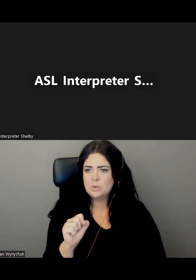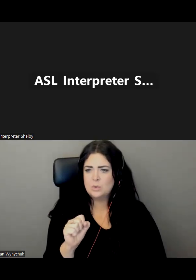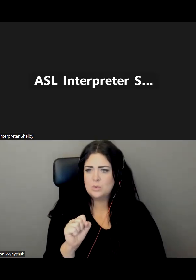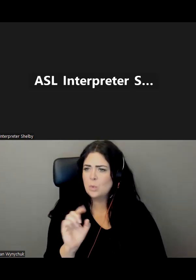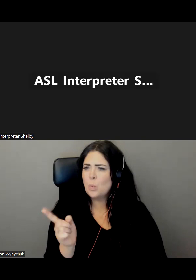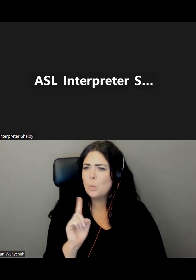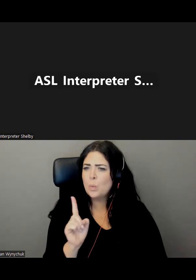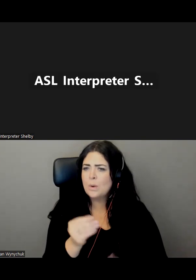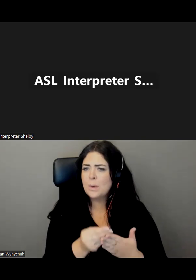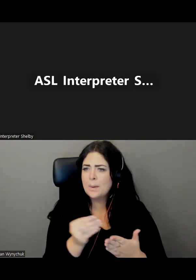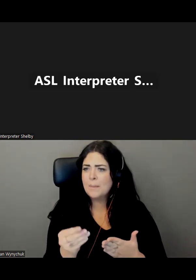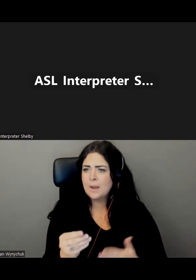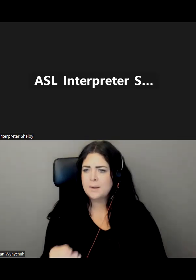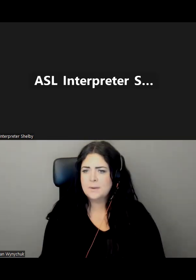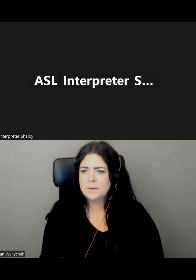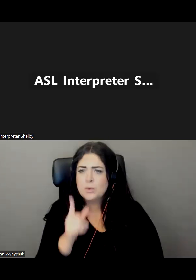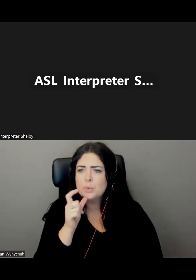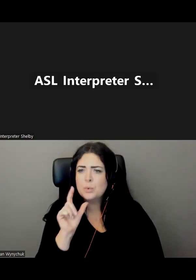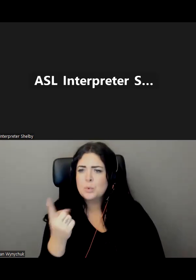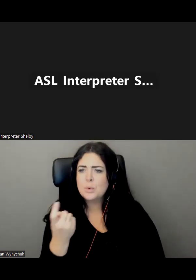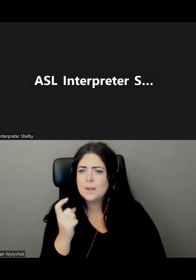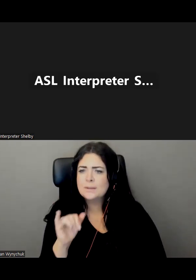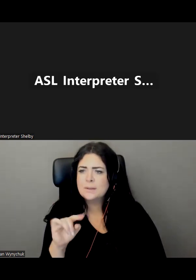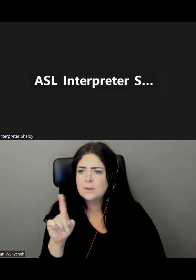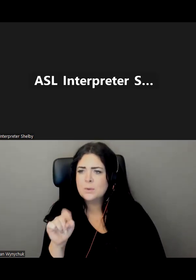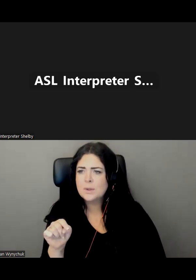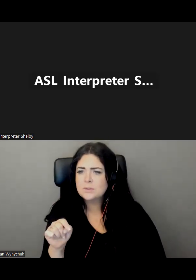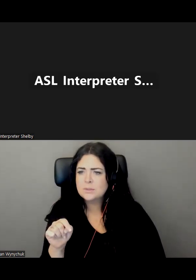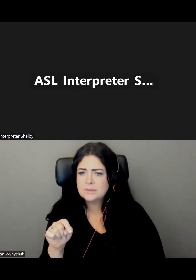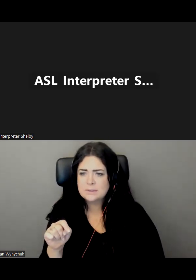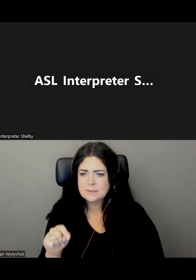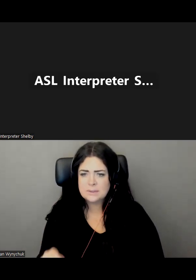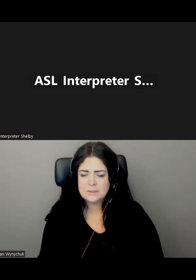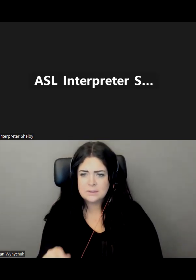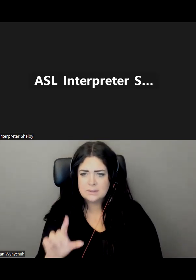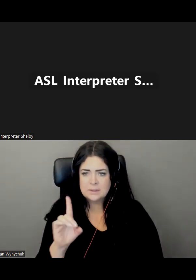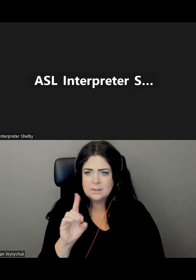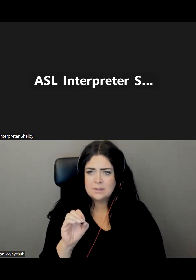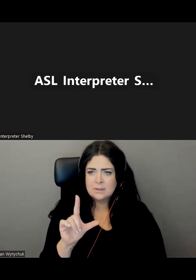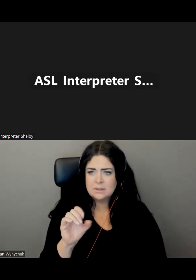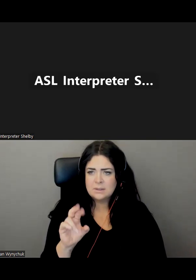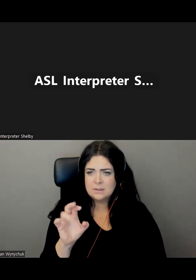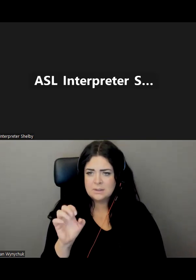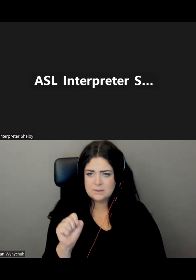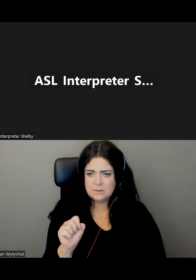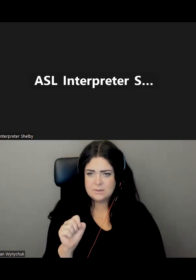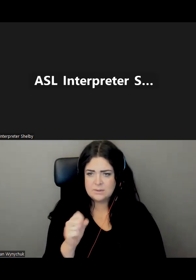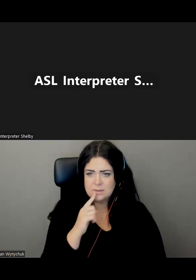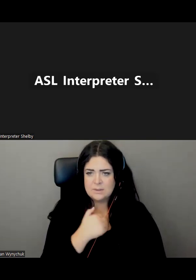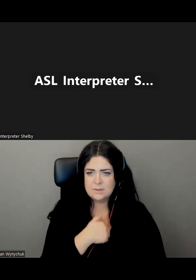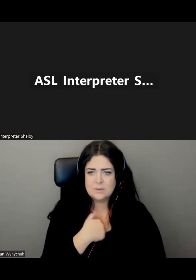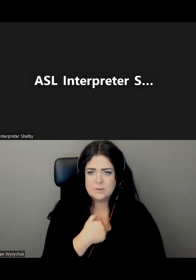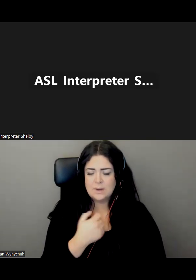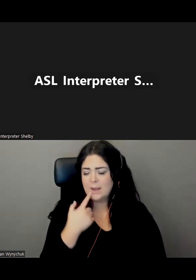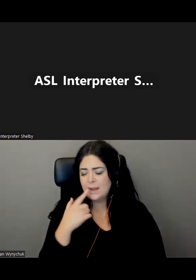mic, the lady who asked that question, because this is the second time asking. That's me, Yep. Dolores. I'm sorry, I had a